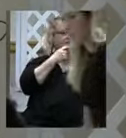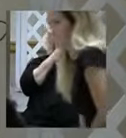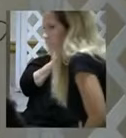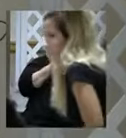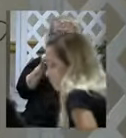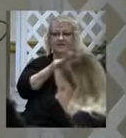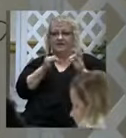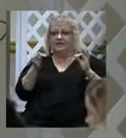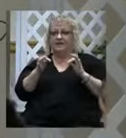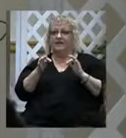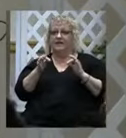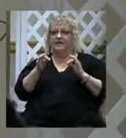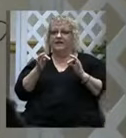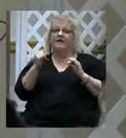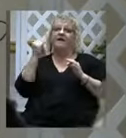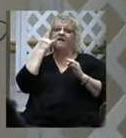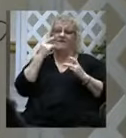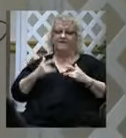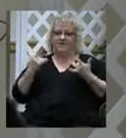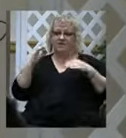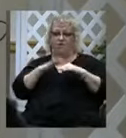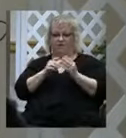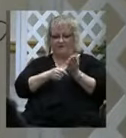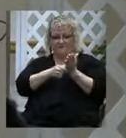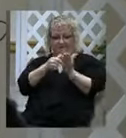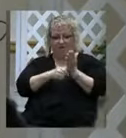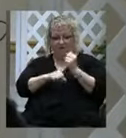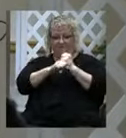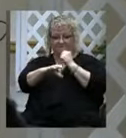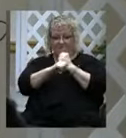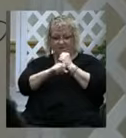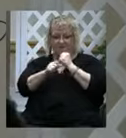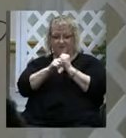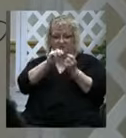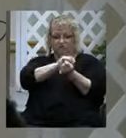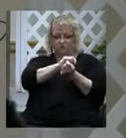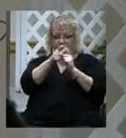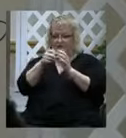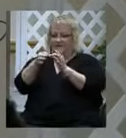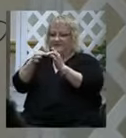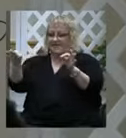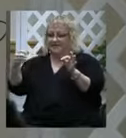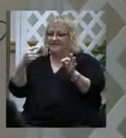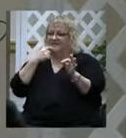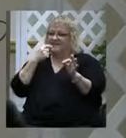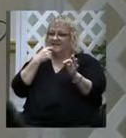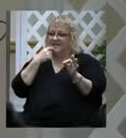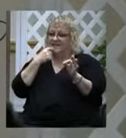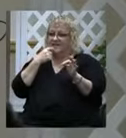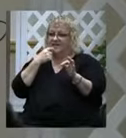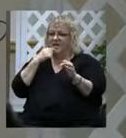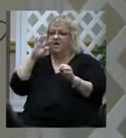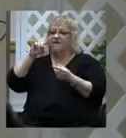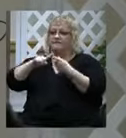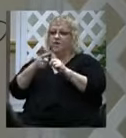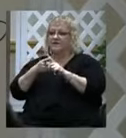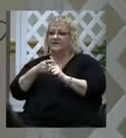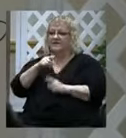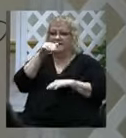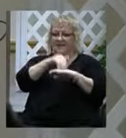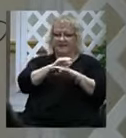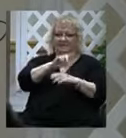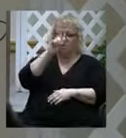shared an event on a flyer that translated the text reading, parens, English only, or call